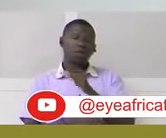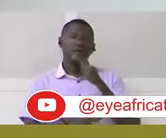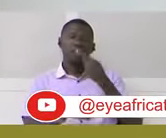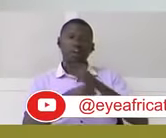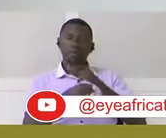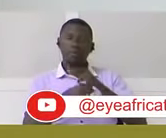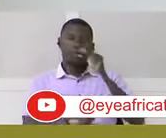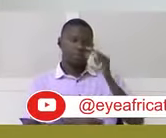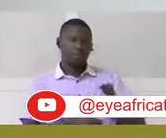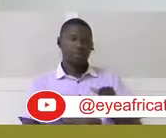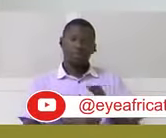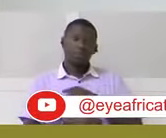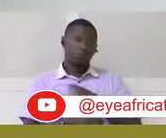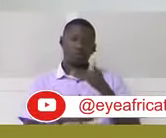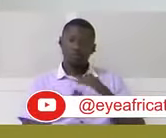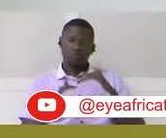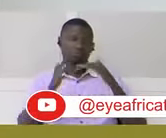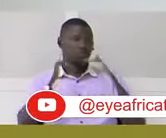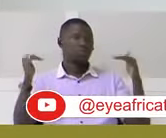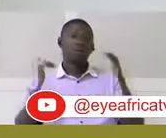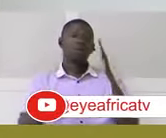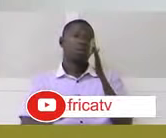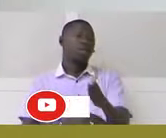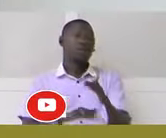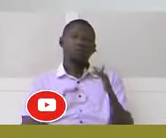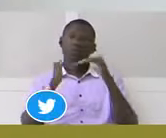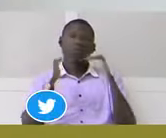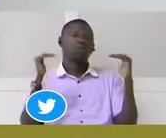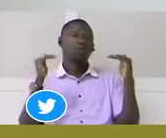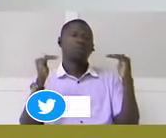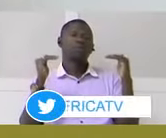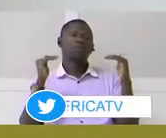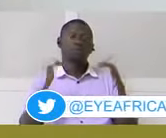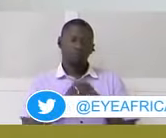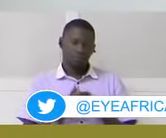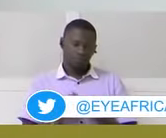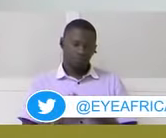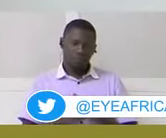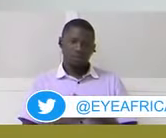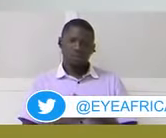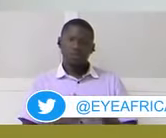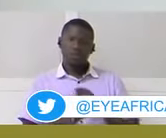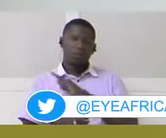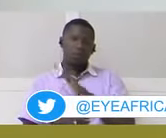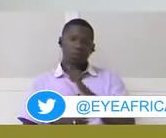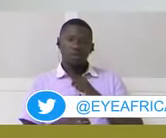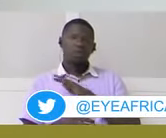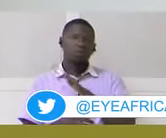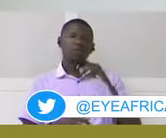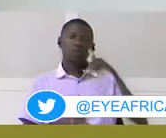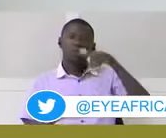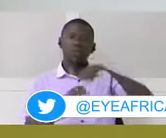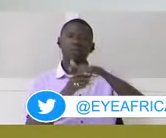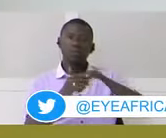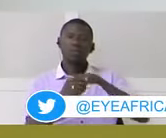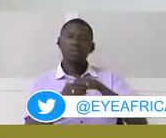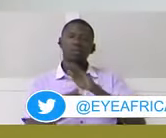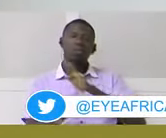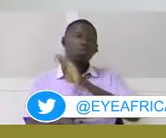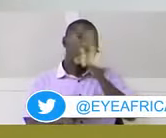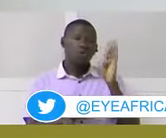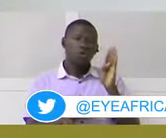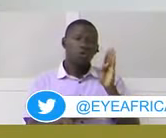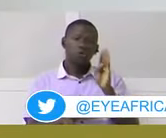We are not in this color